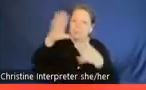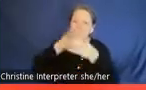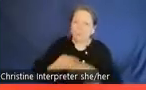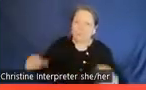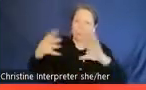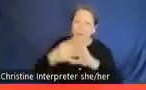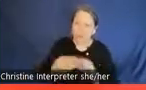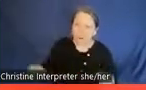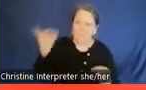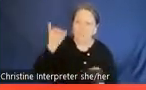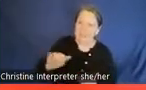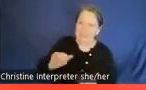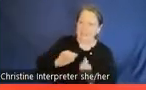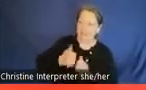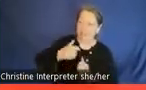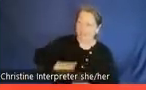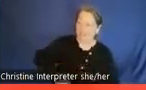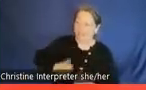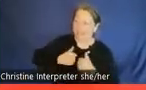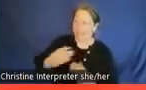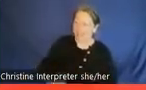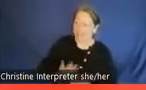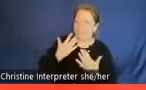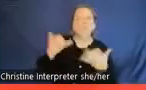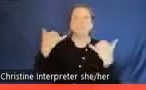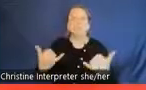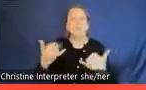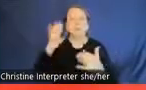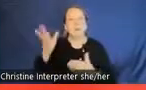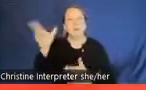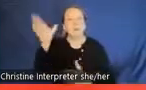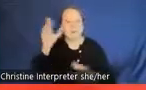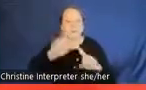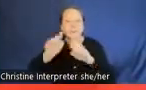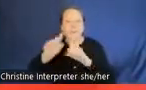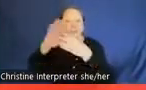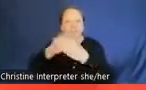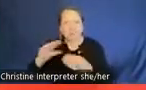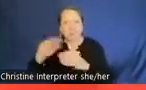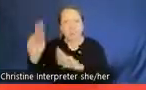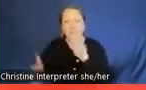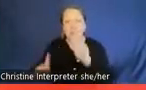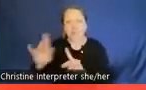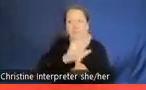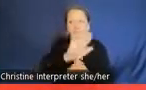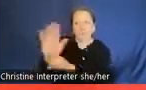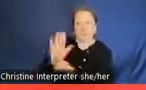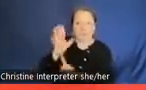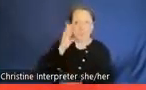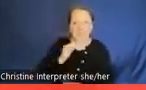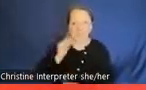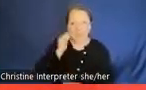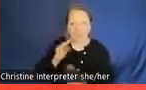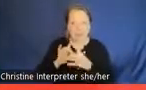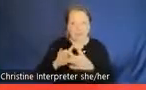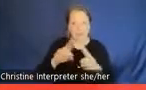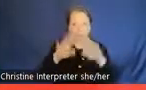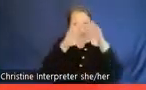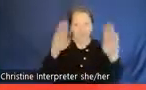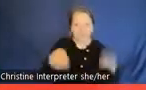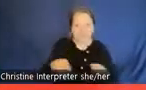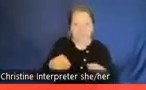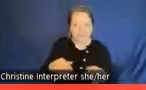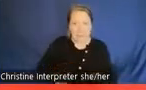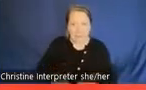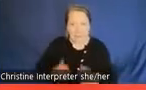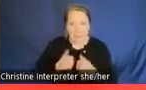individuals experiencing barriers in housing and hope our hopes about the housing connecting with individuals in